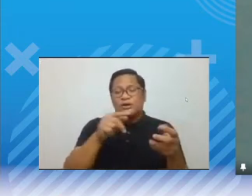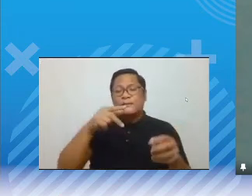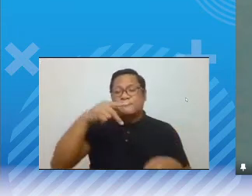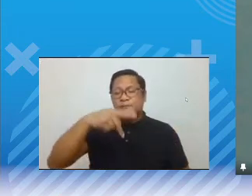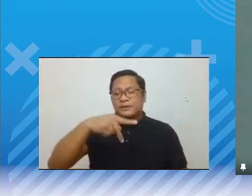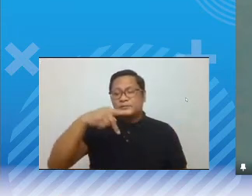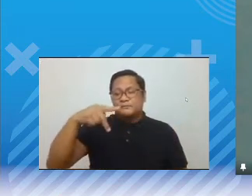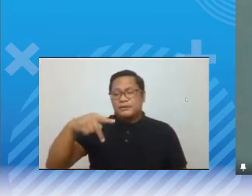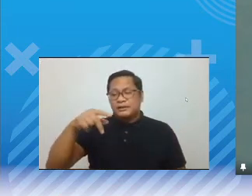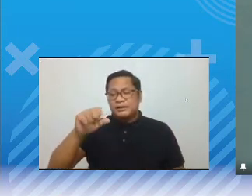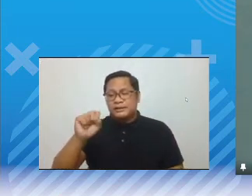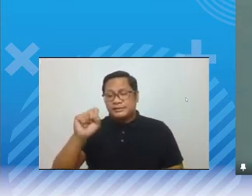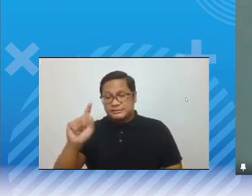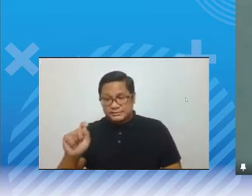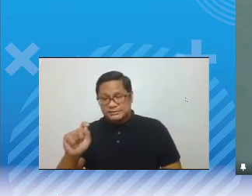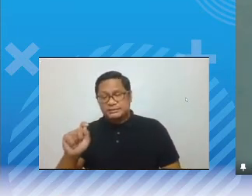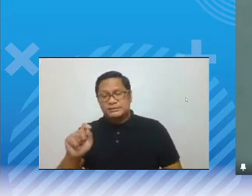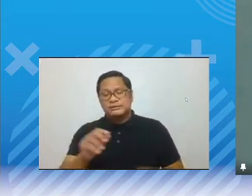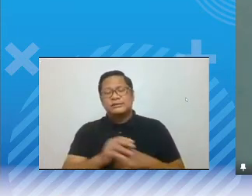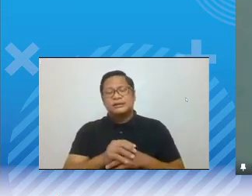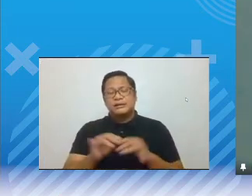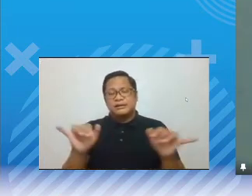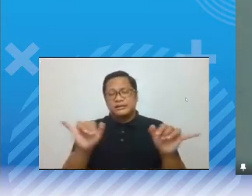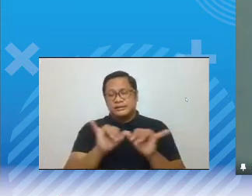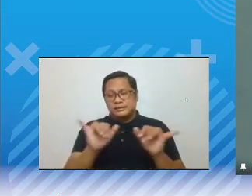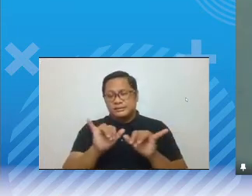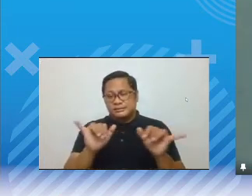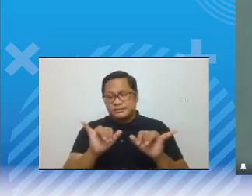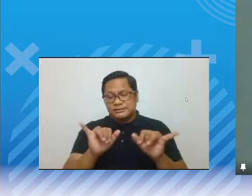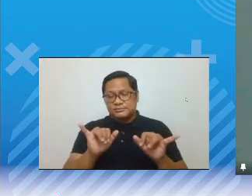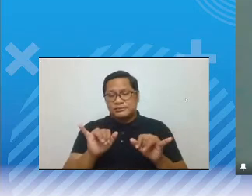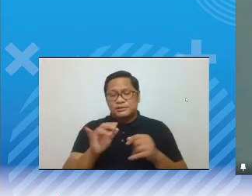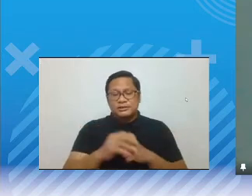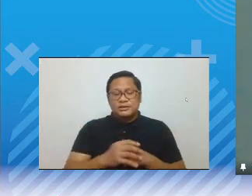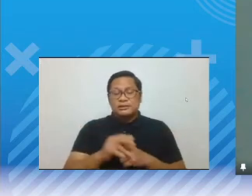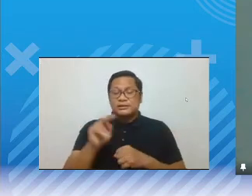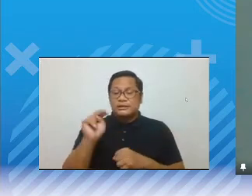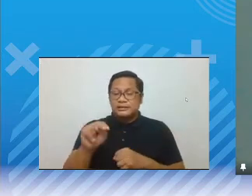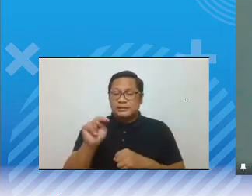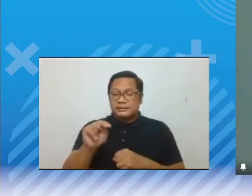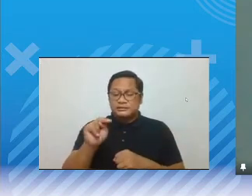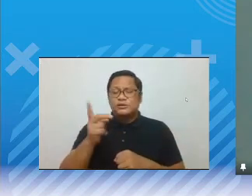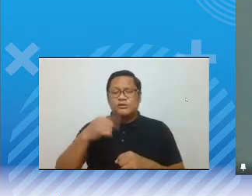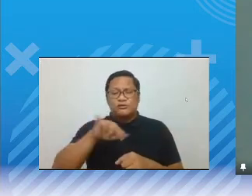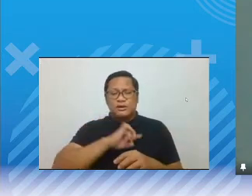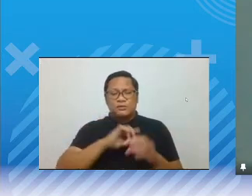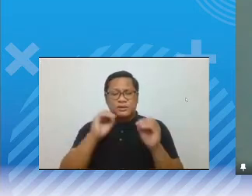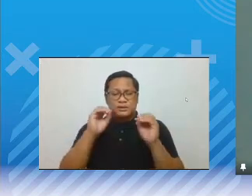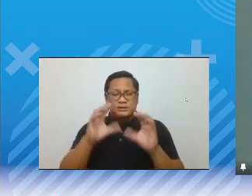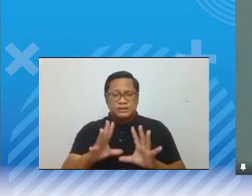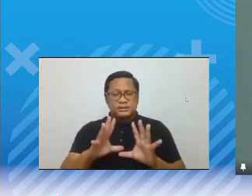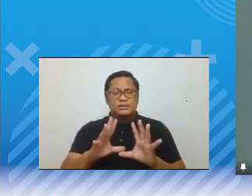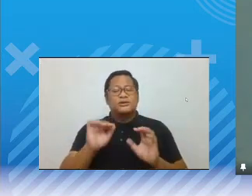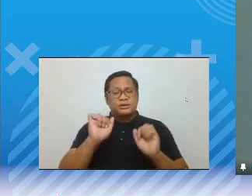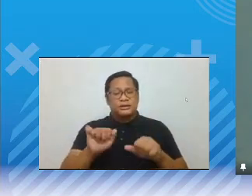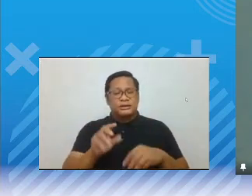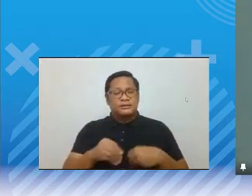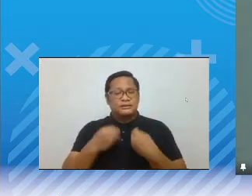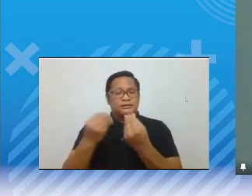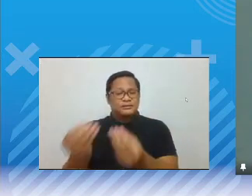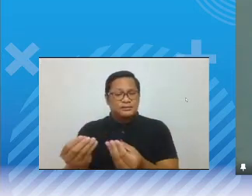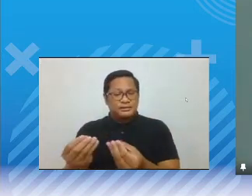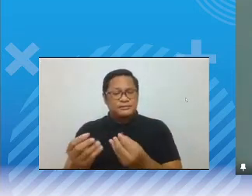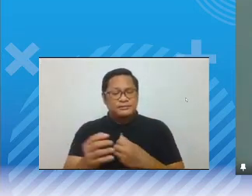Standards for Teachers. At the same time, doon sa needs ng ating mga guro upang ma-deliver nila yung ating